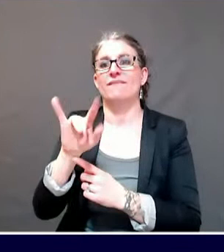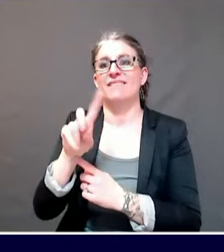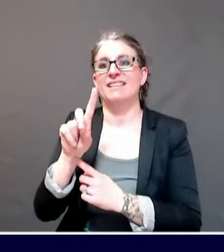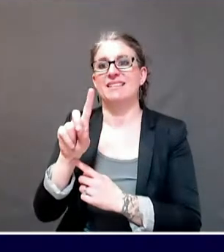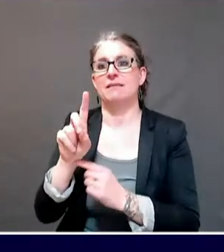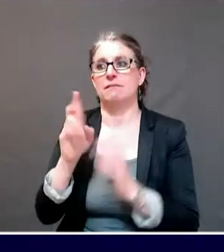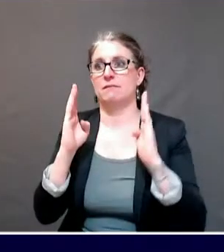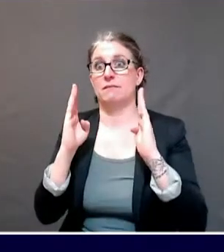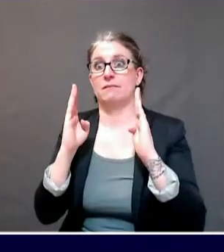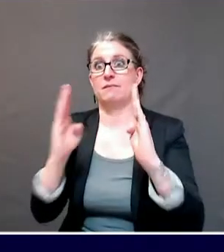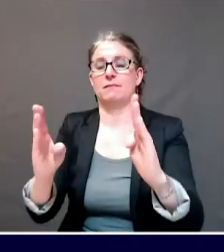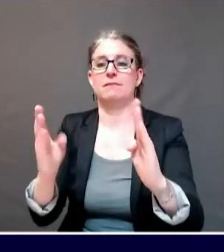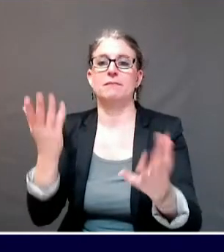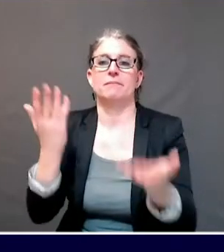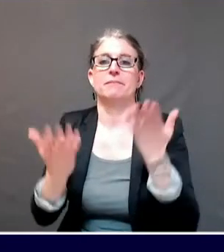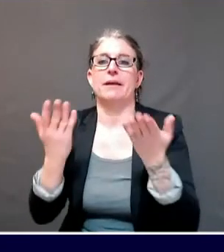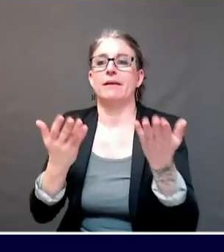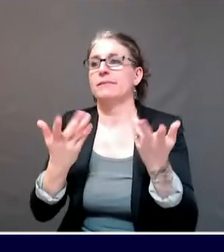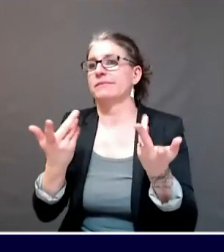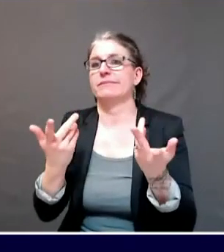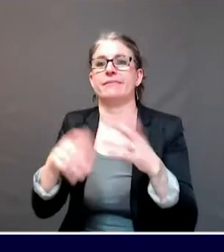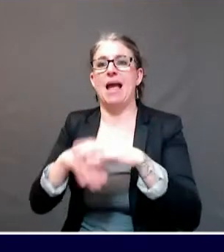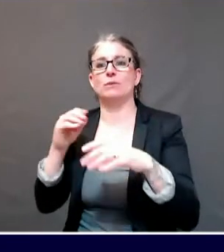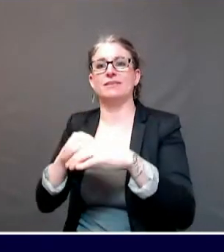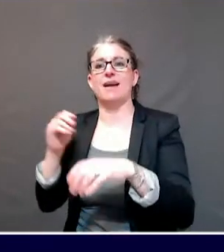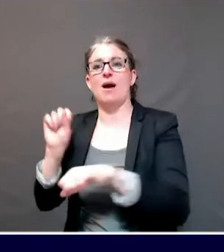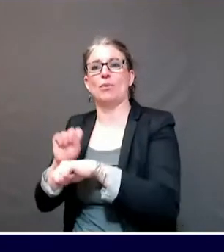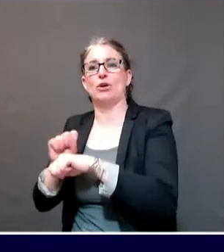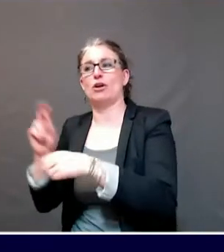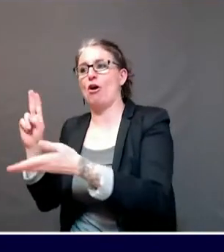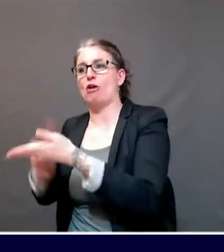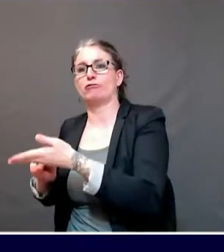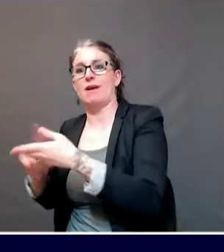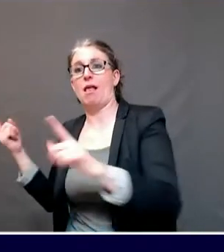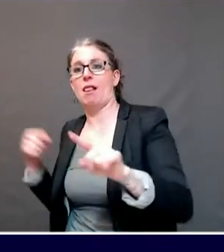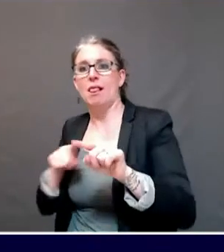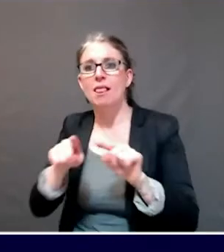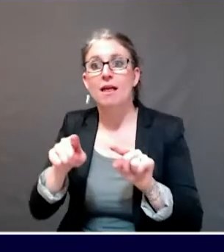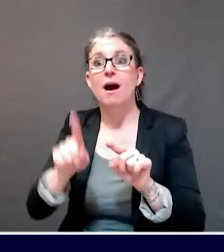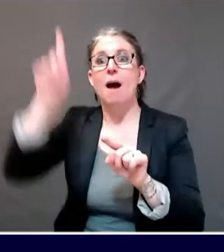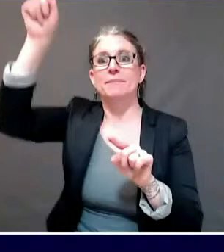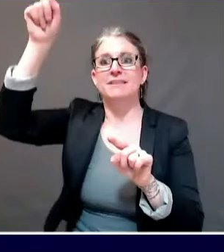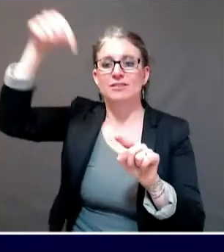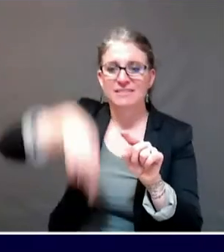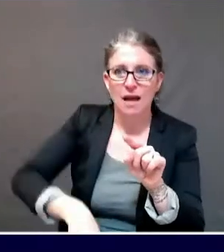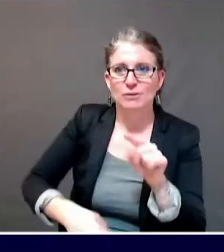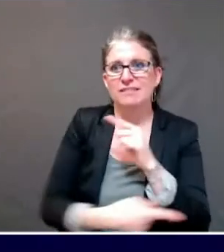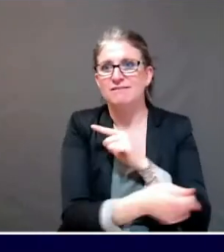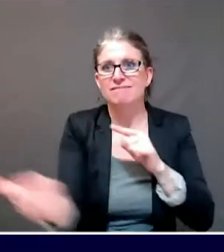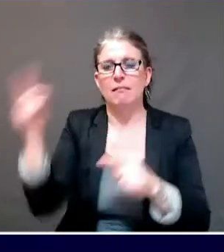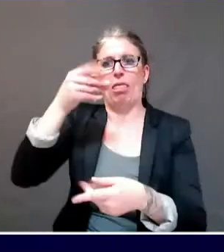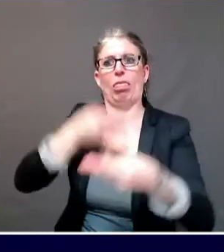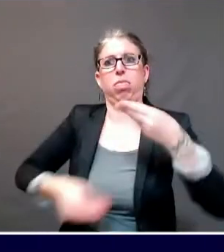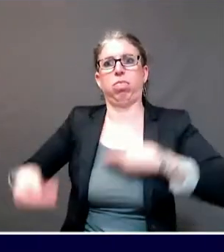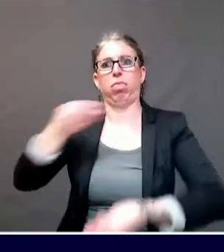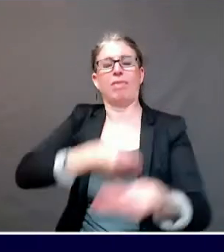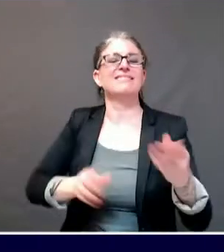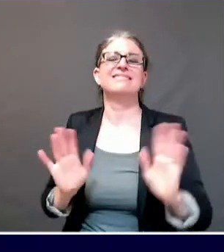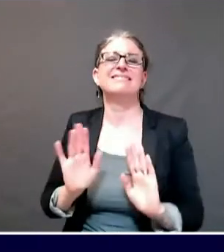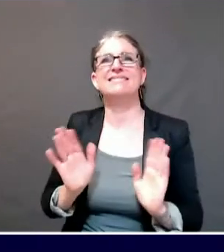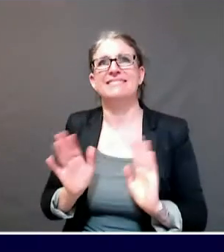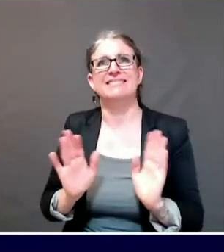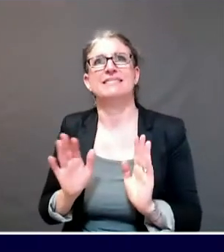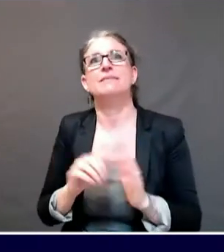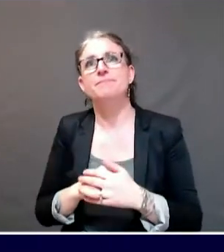That probably is going to take us well through this month. Now, as much as I would love to be able to provide